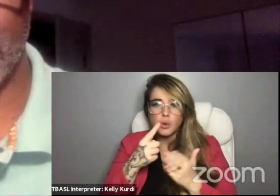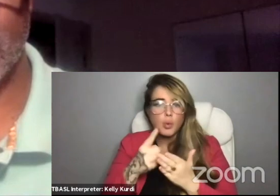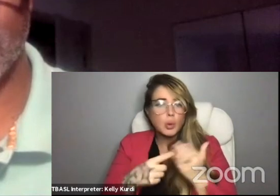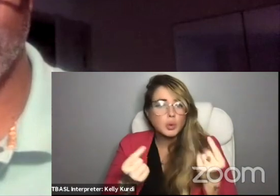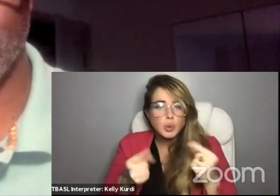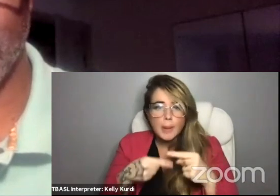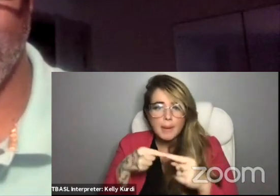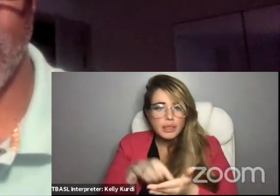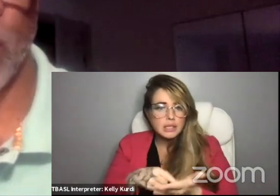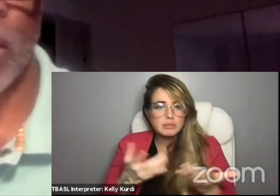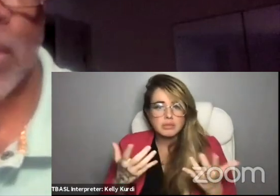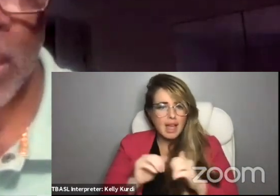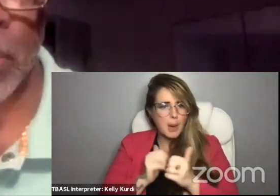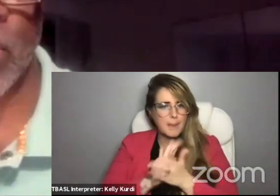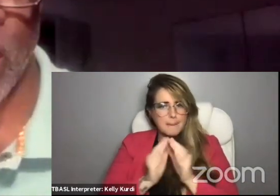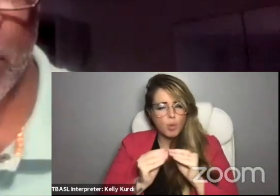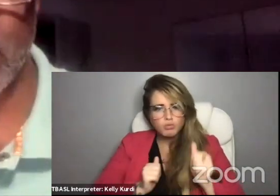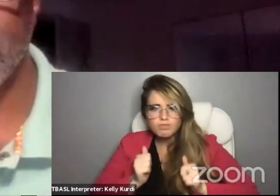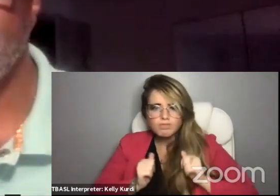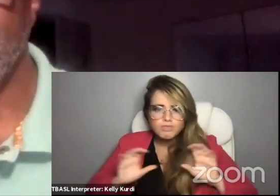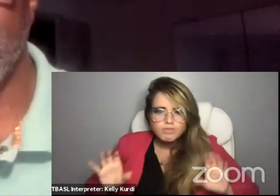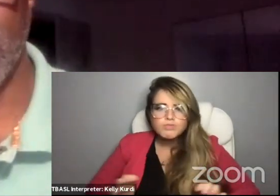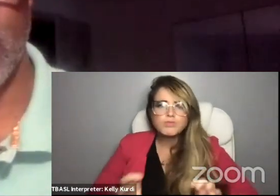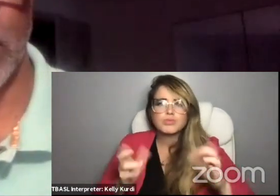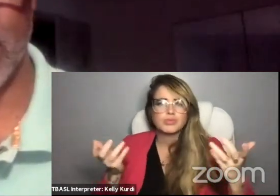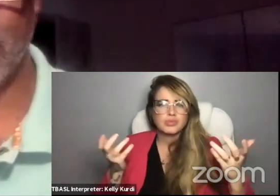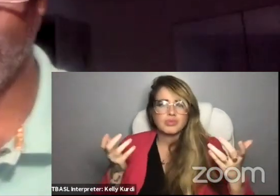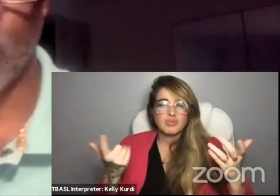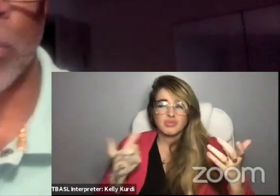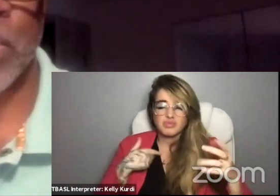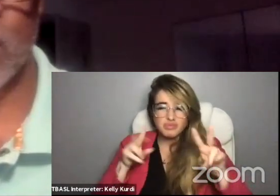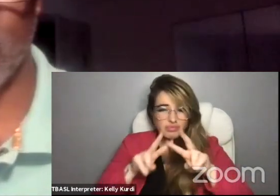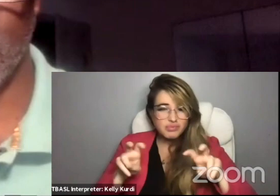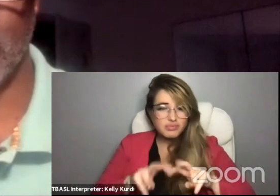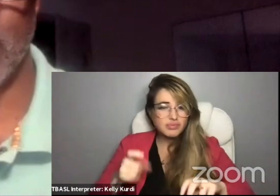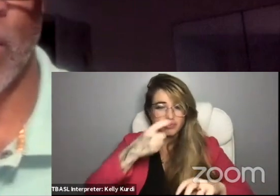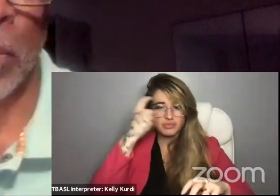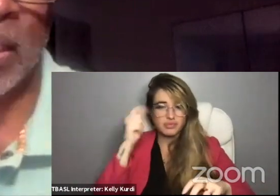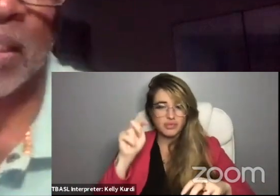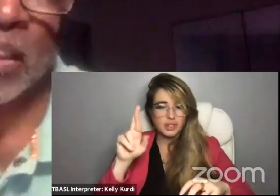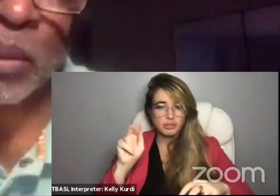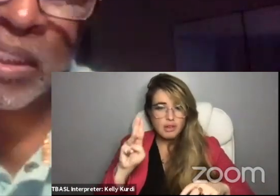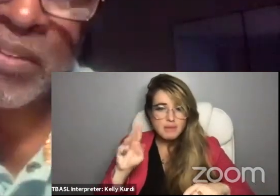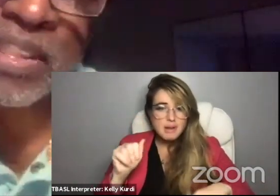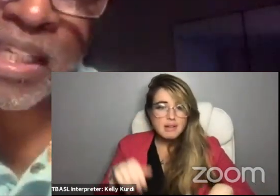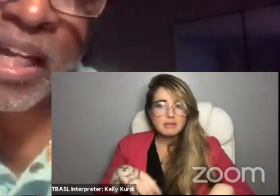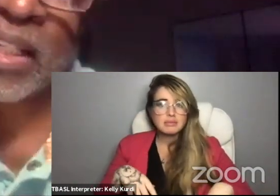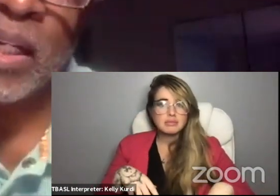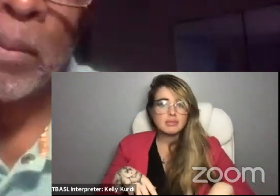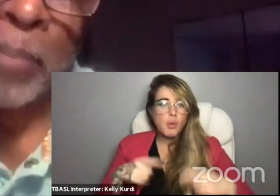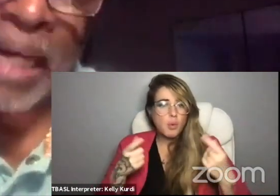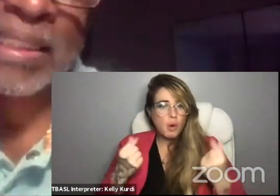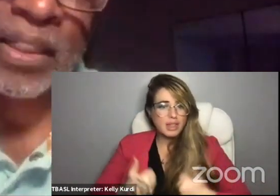more proactive way. I have examined trauma in many forms and the trauma that literally lives